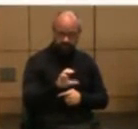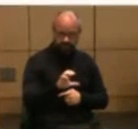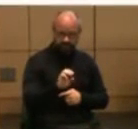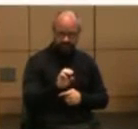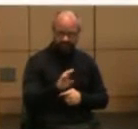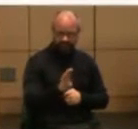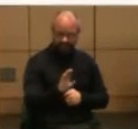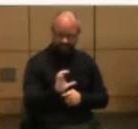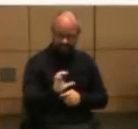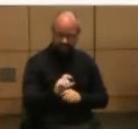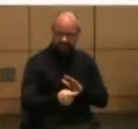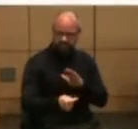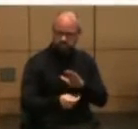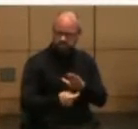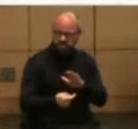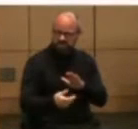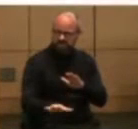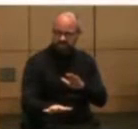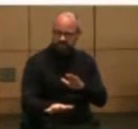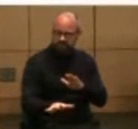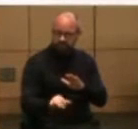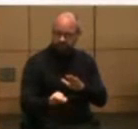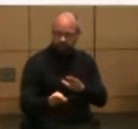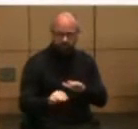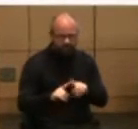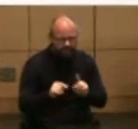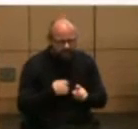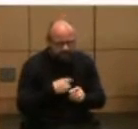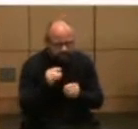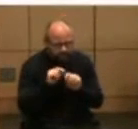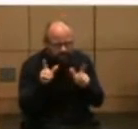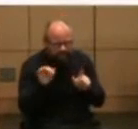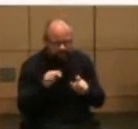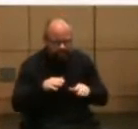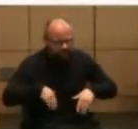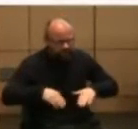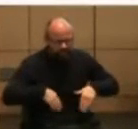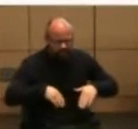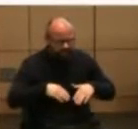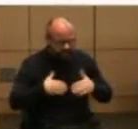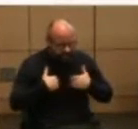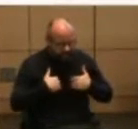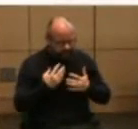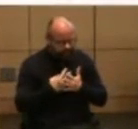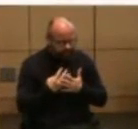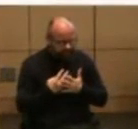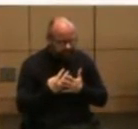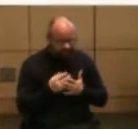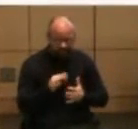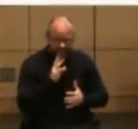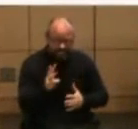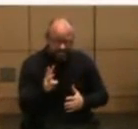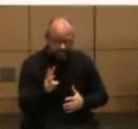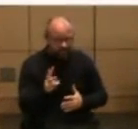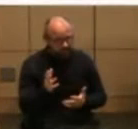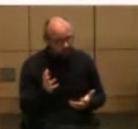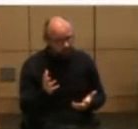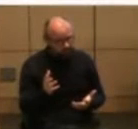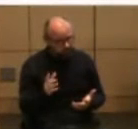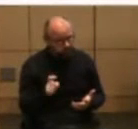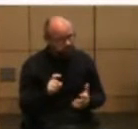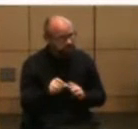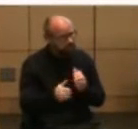didn't have the screening done already. Most states do, especially if he's 6. Yeah. But that's certainly something that it would be again quick and easy, and you can find